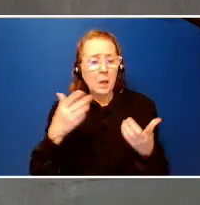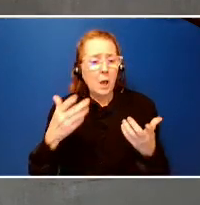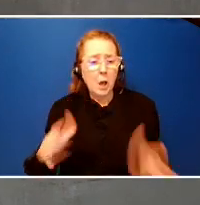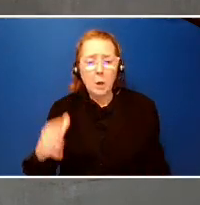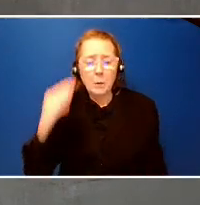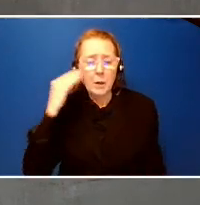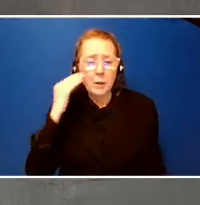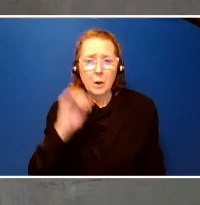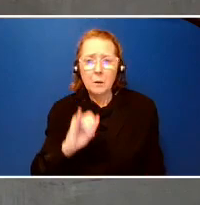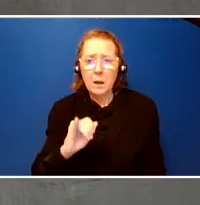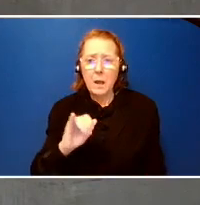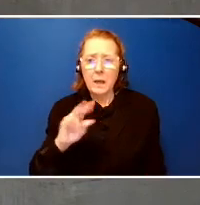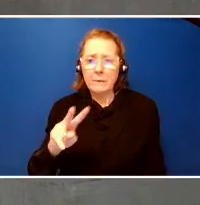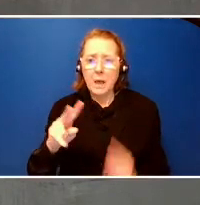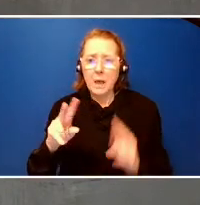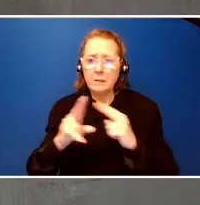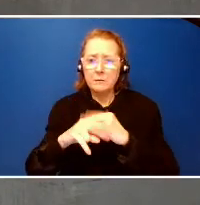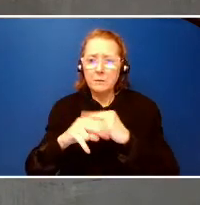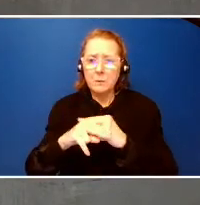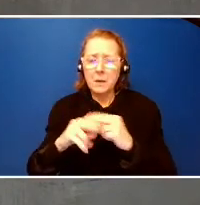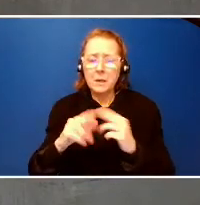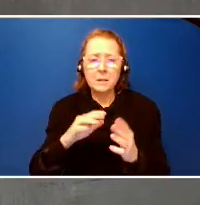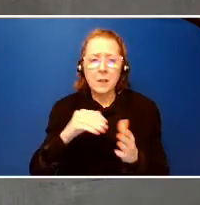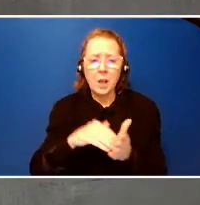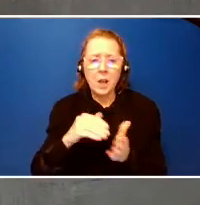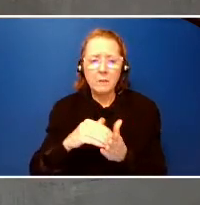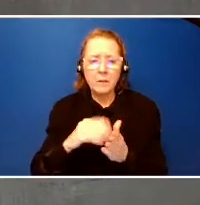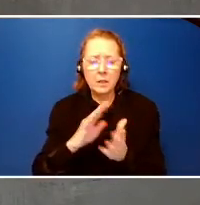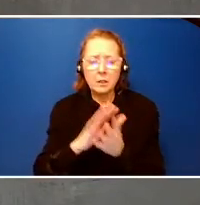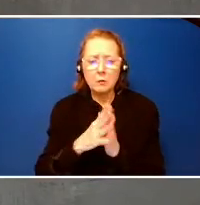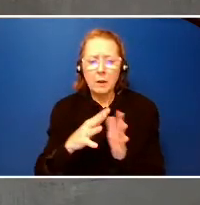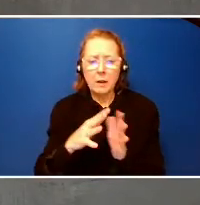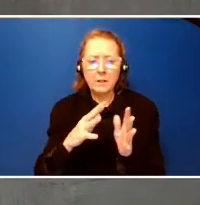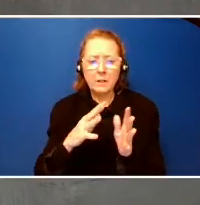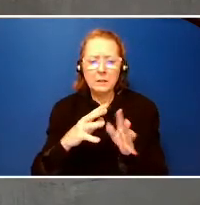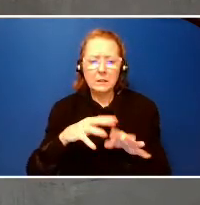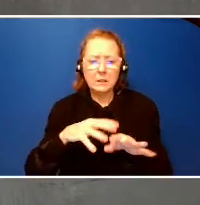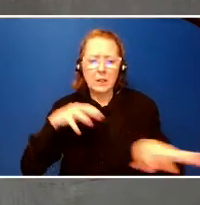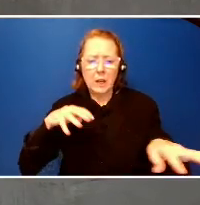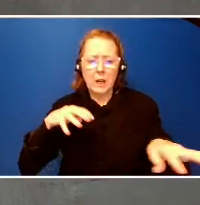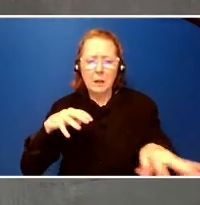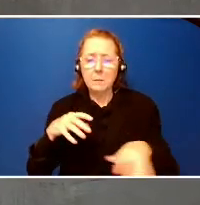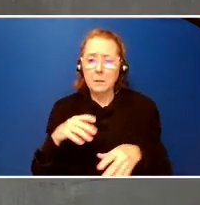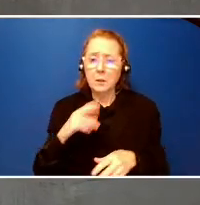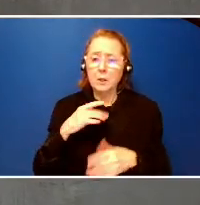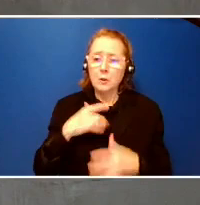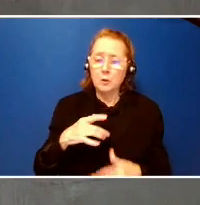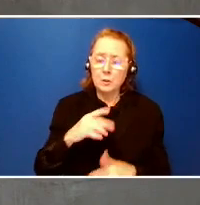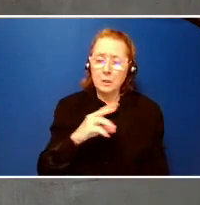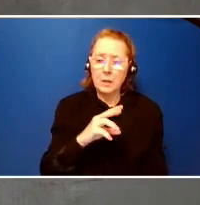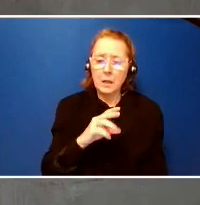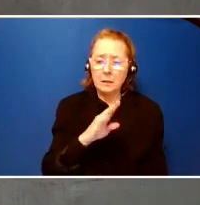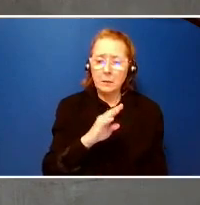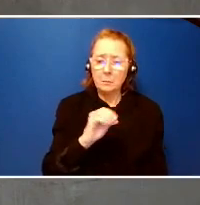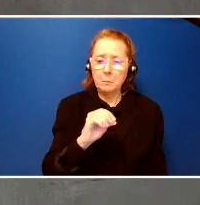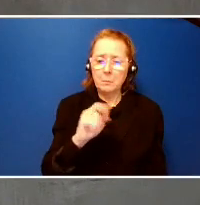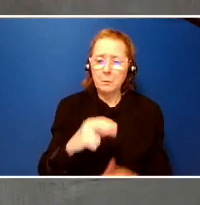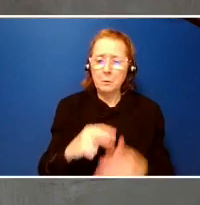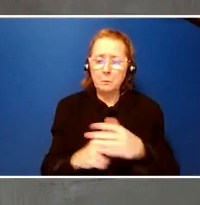jam, usually at the Boone Bridge near Wilsonville, and therefore, all of us would benefit if there were